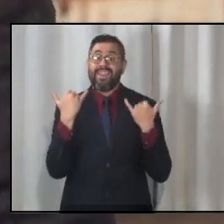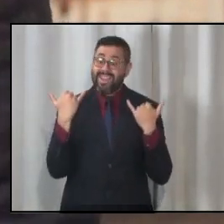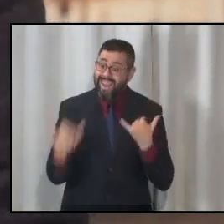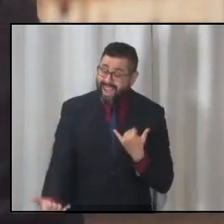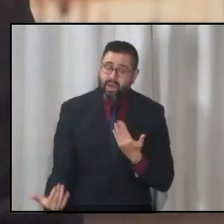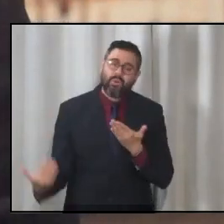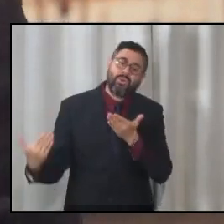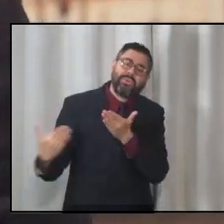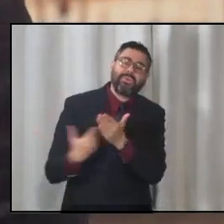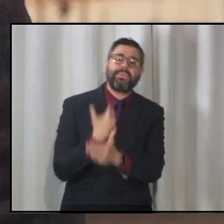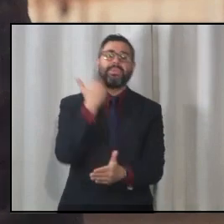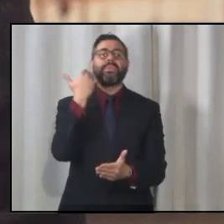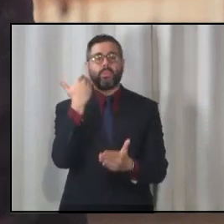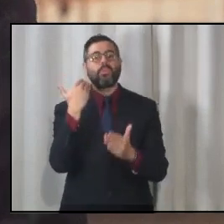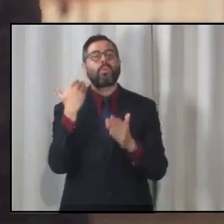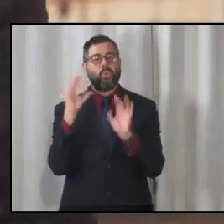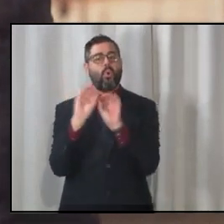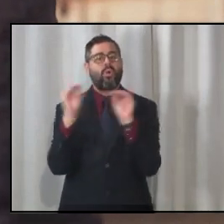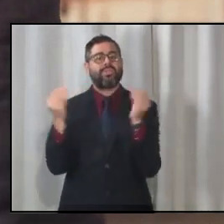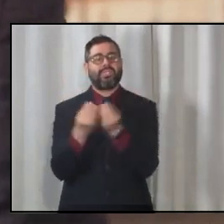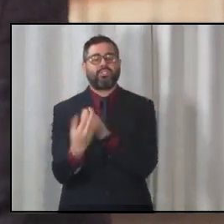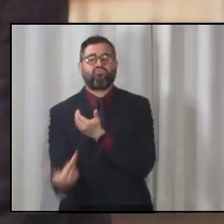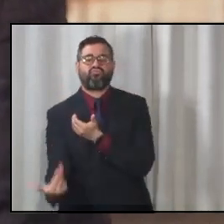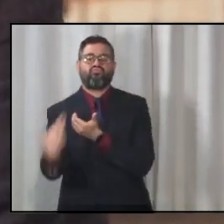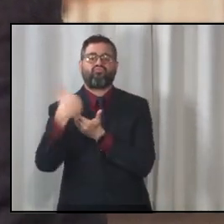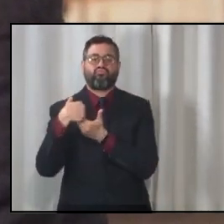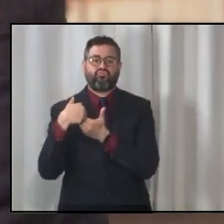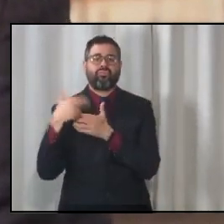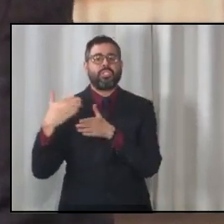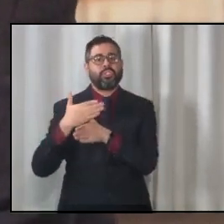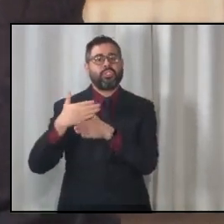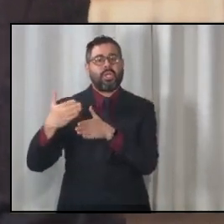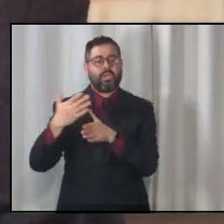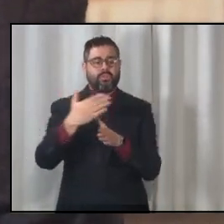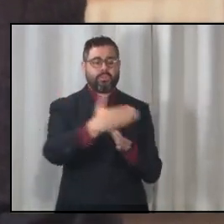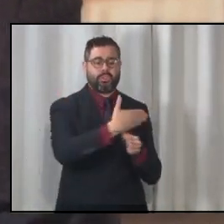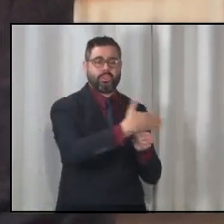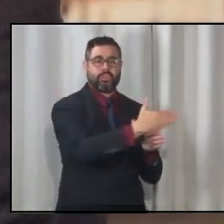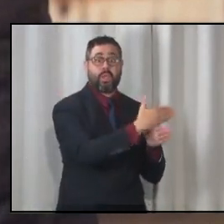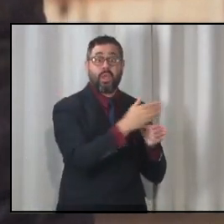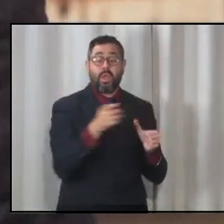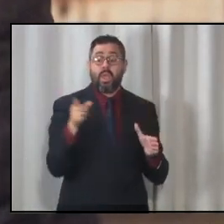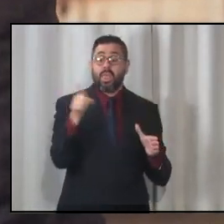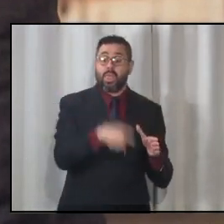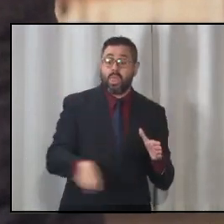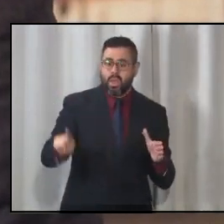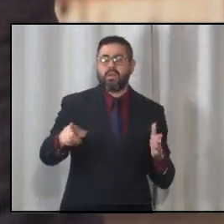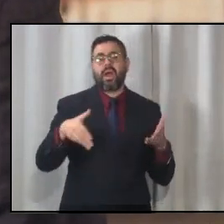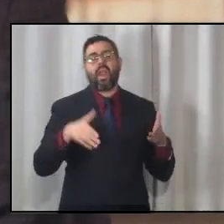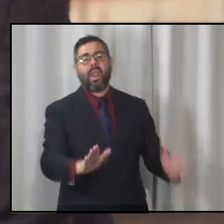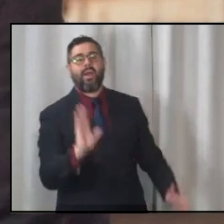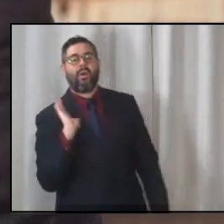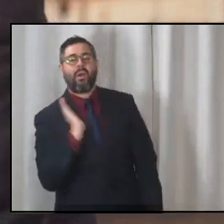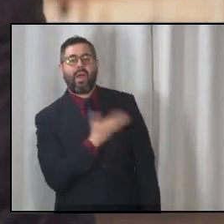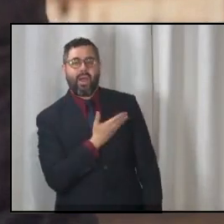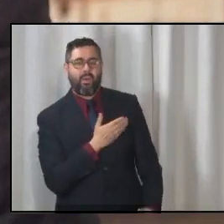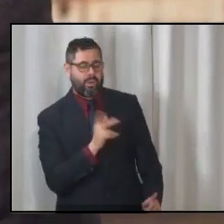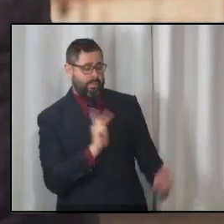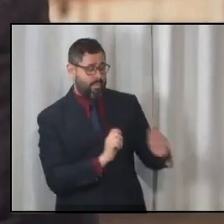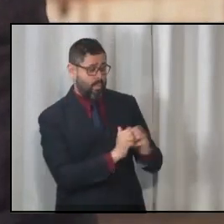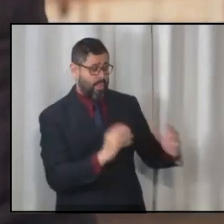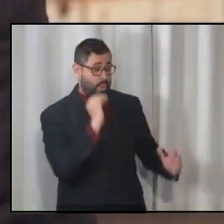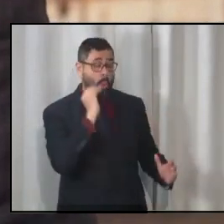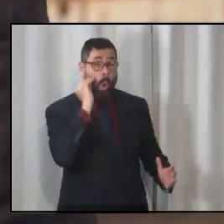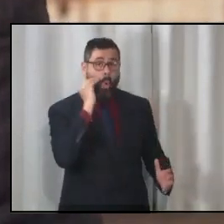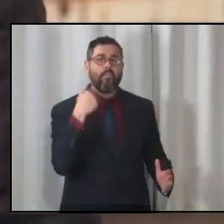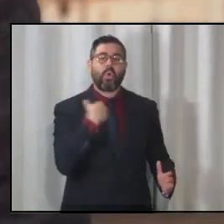are going all in and have signed up to open their properties to housing voucher holders in Long Beach. I want to thank all the providers that showed